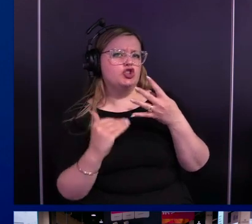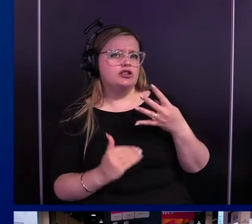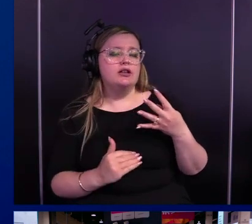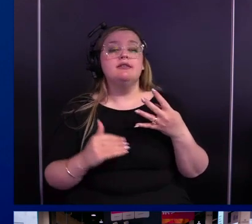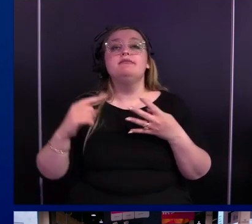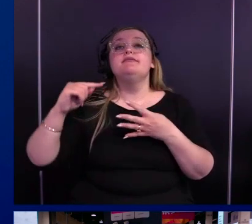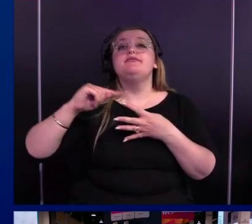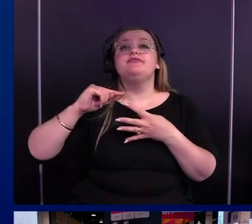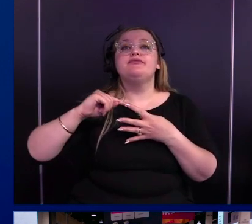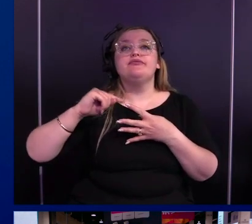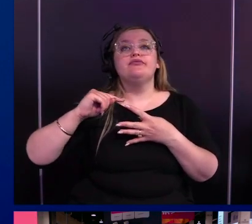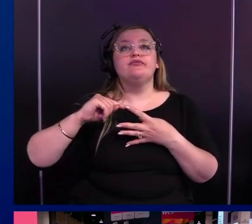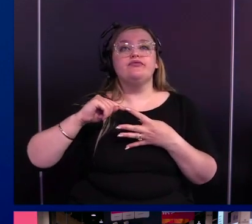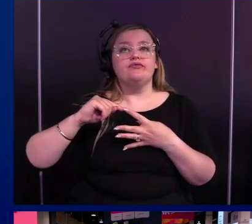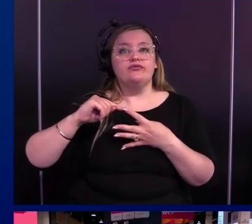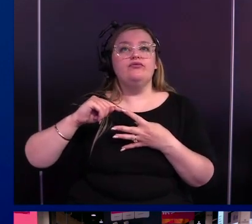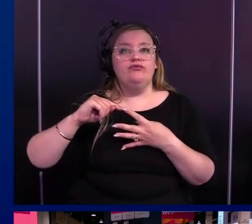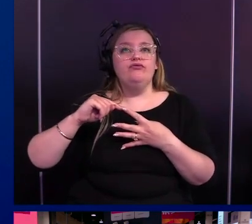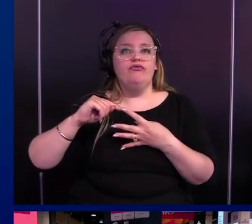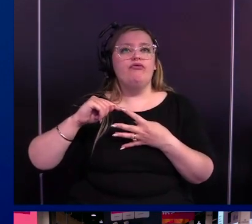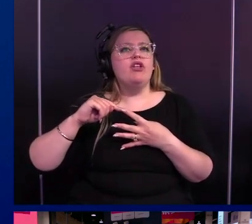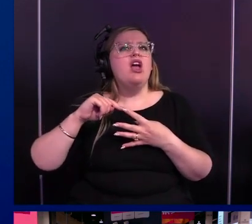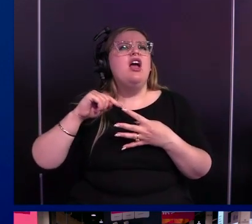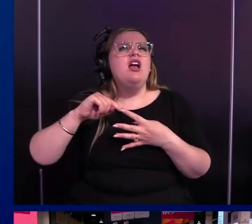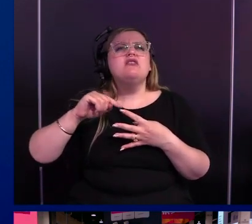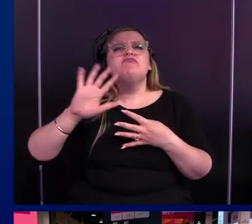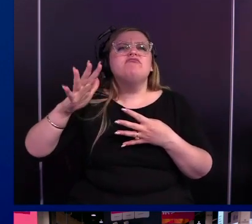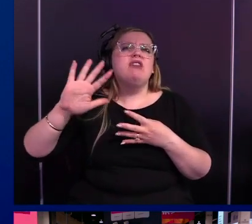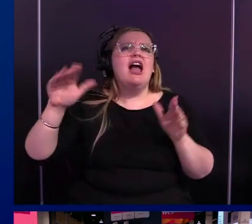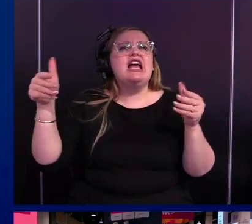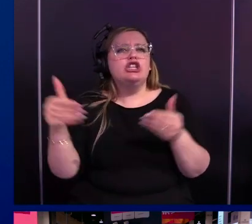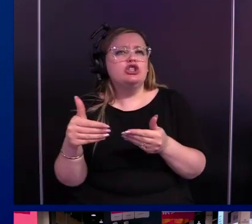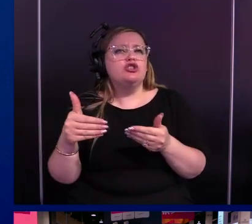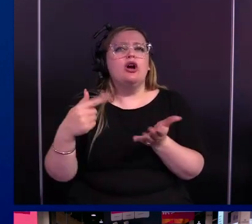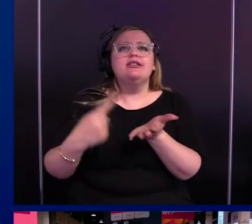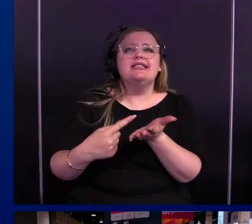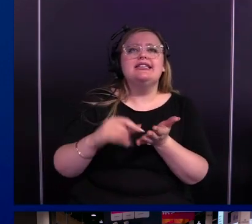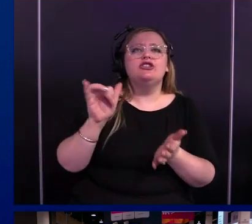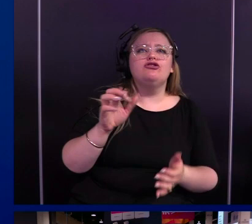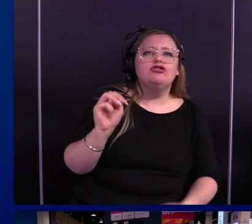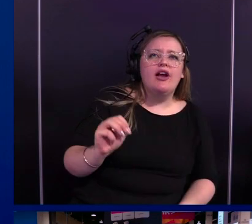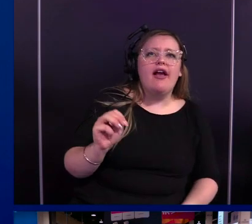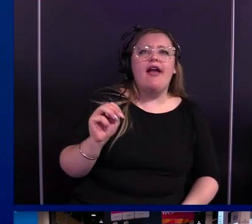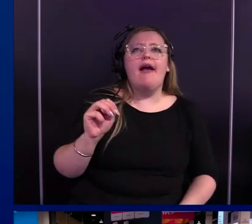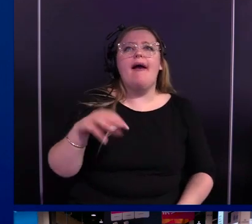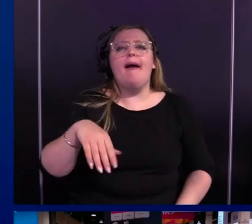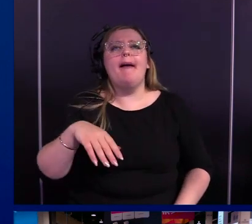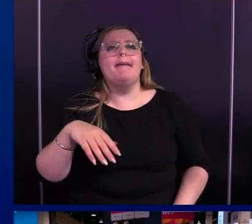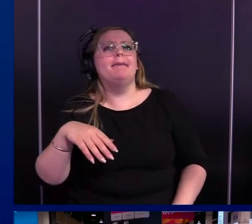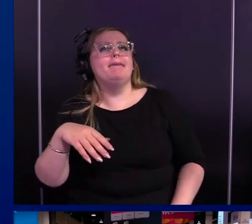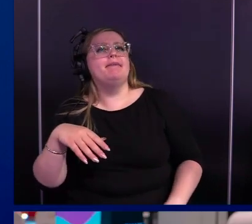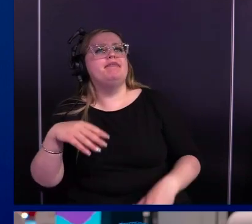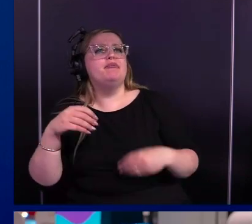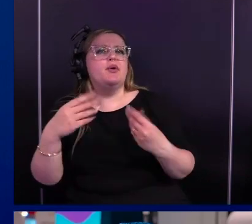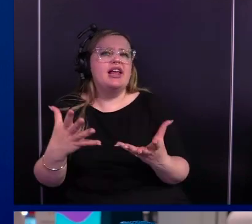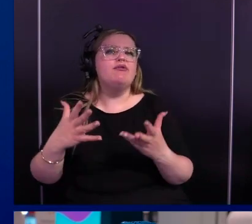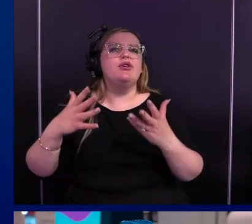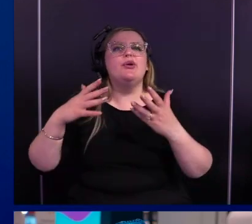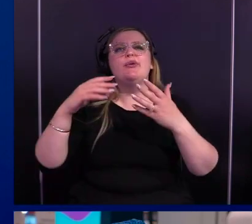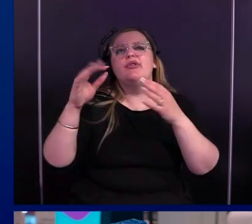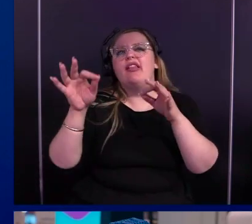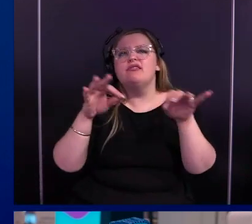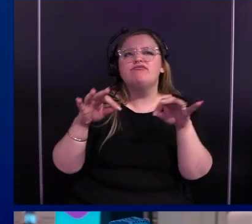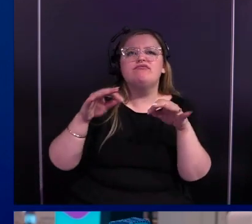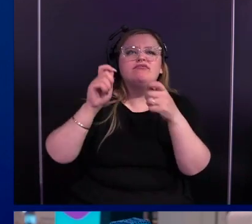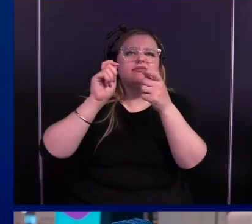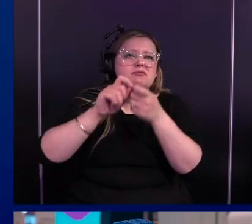let me scroll back up here. So episode one was just kind of the intro. We talk about Jam, we go in, we give you the mechanics of it, and we'll talk a little bit